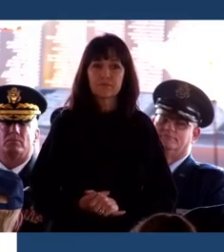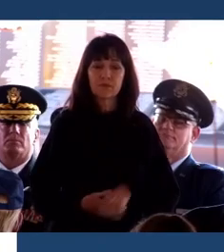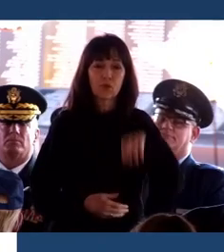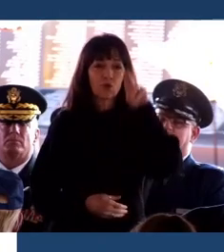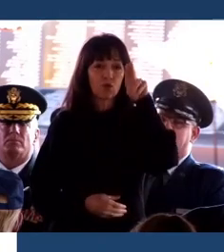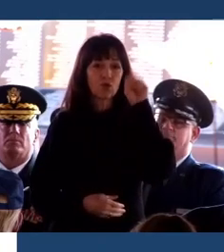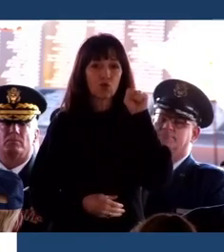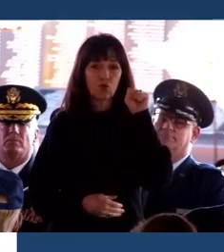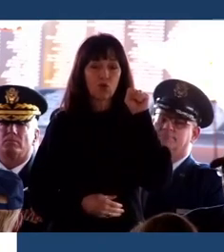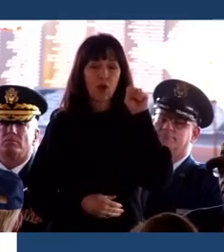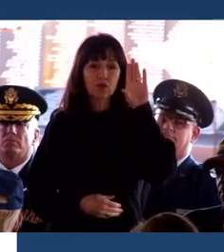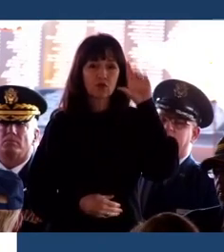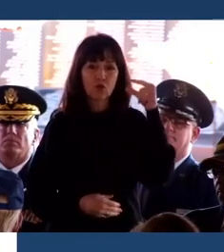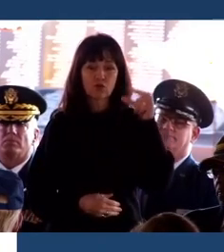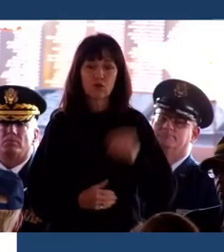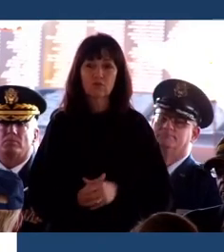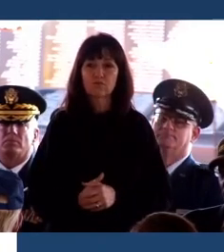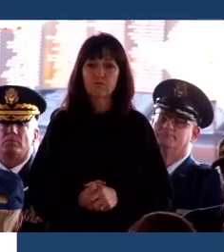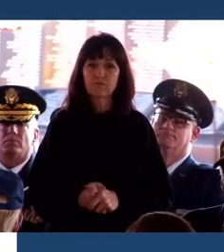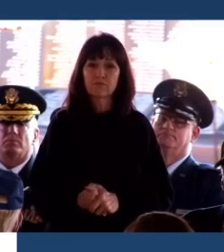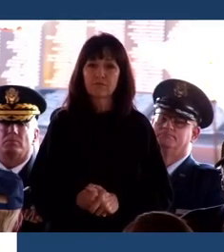United States Coast Guard,